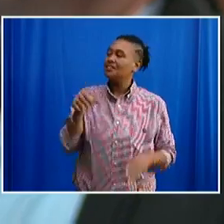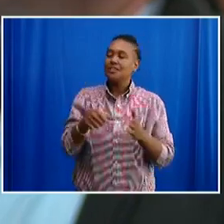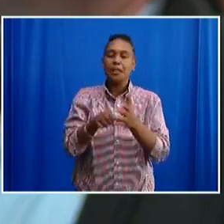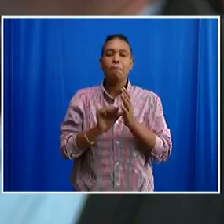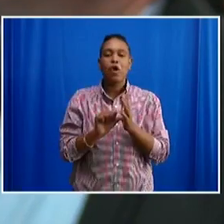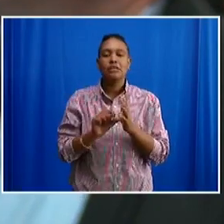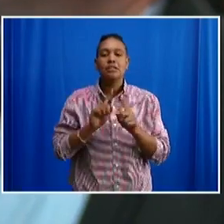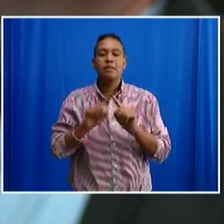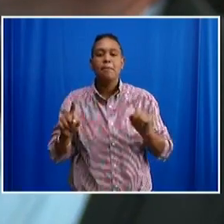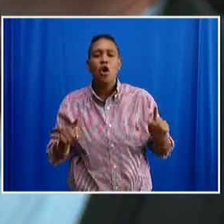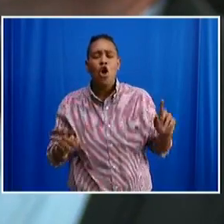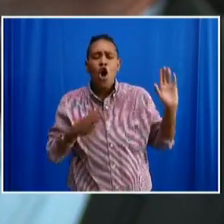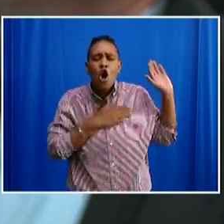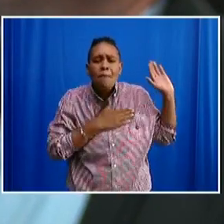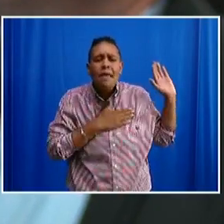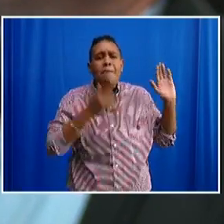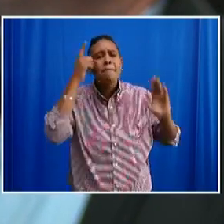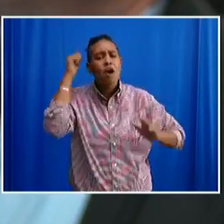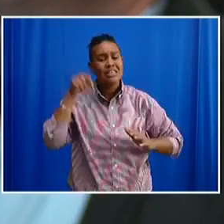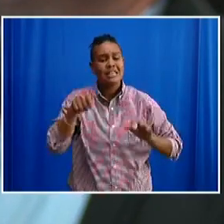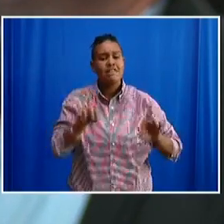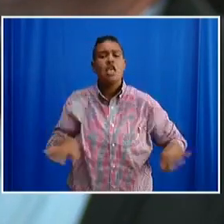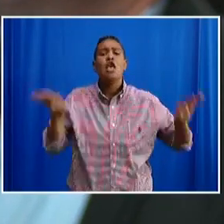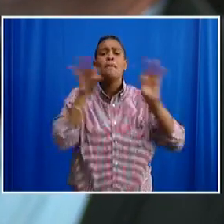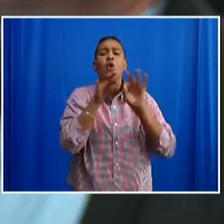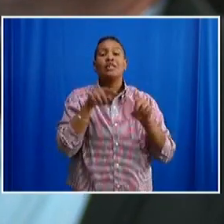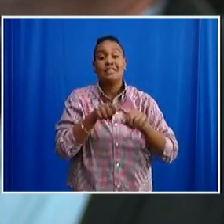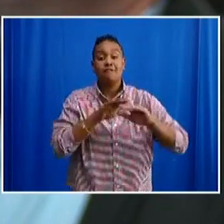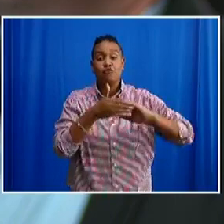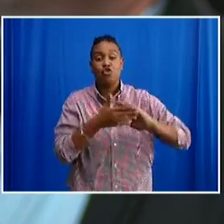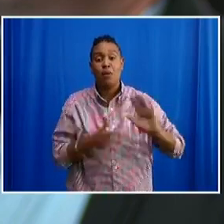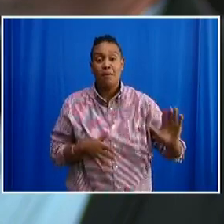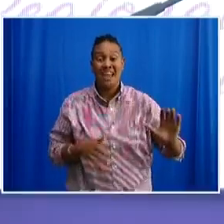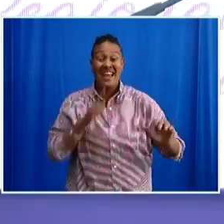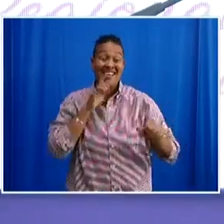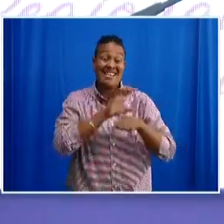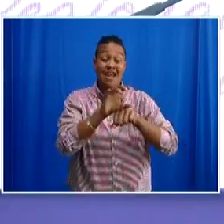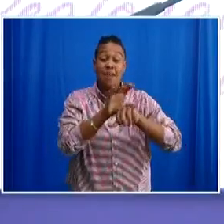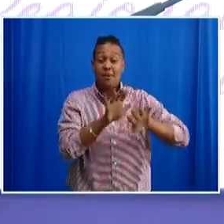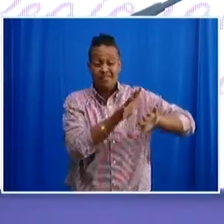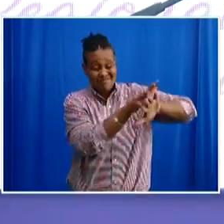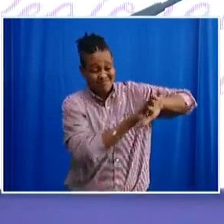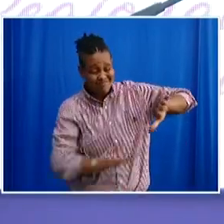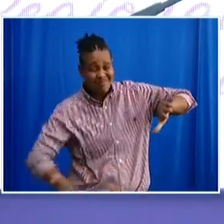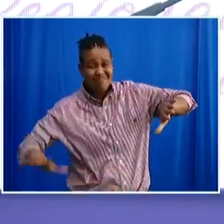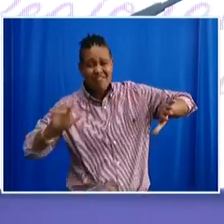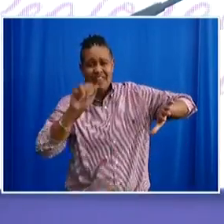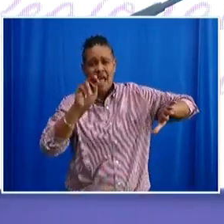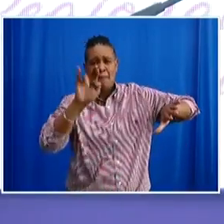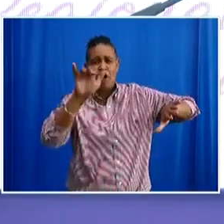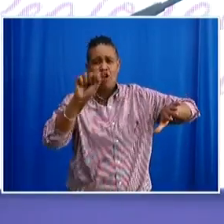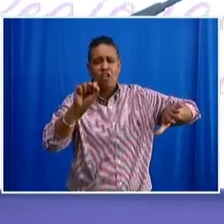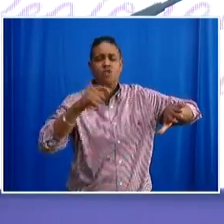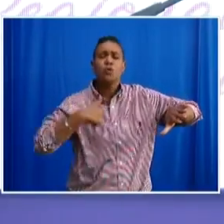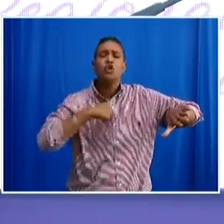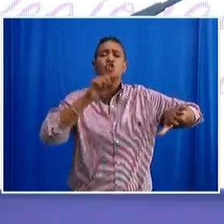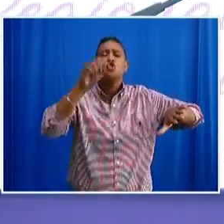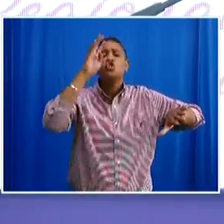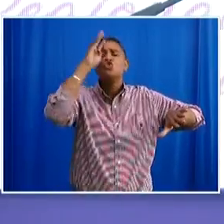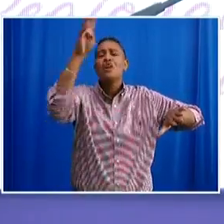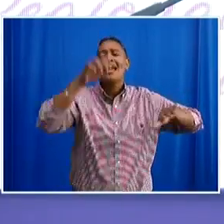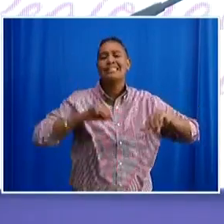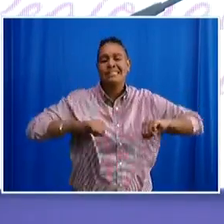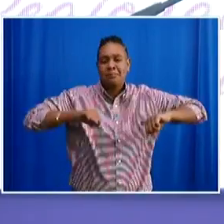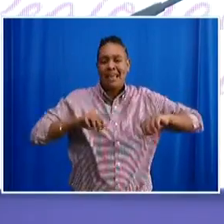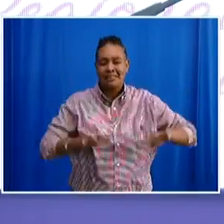that because of the importance of Jamaica and the region, that we should create the